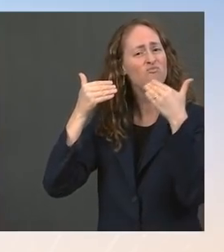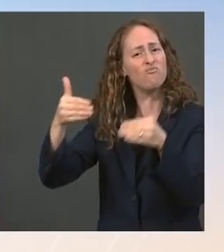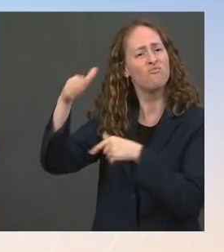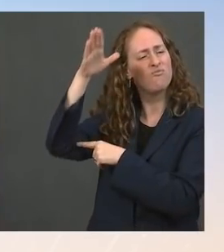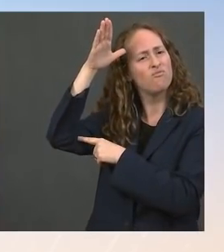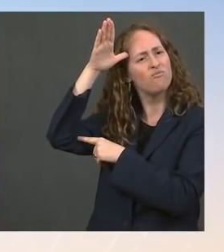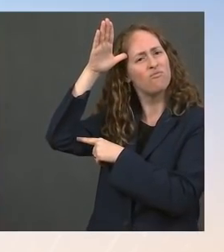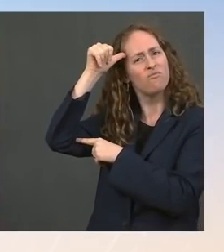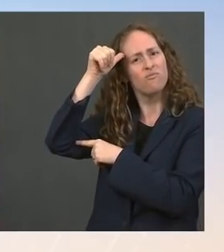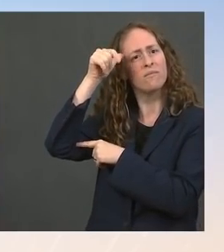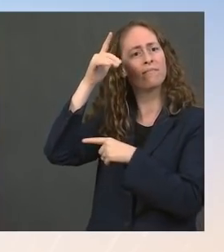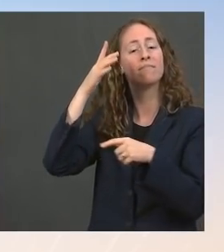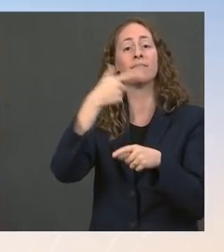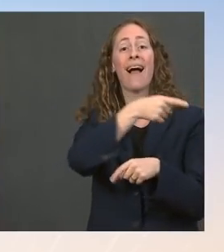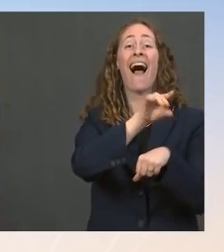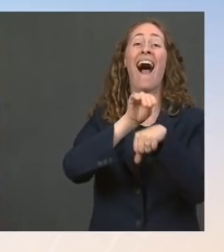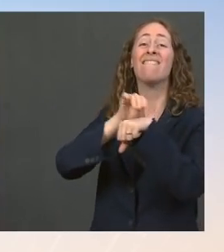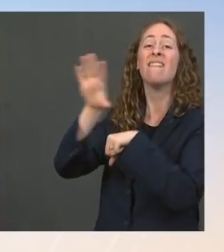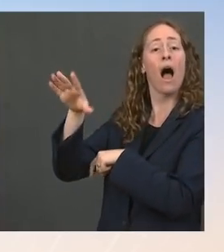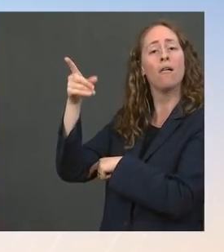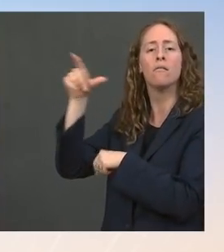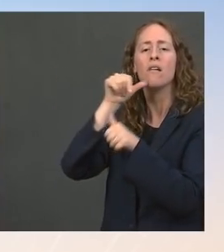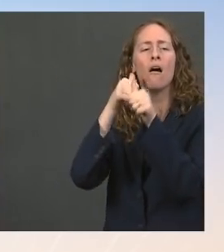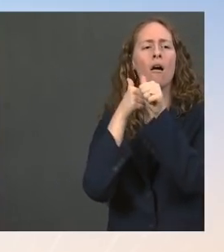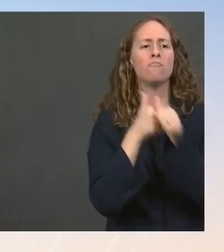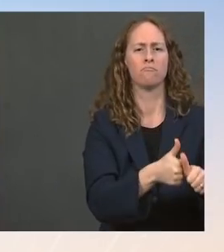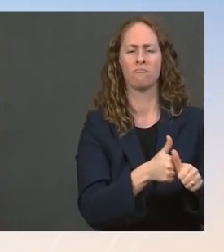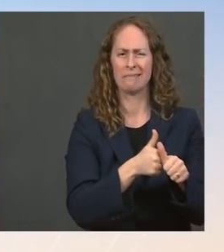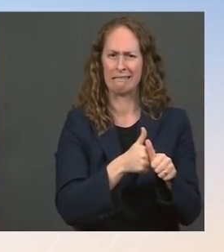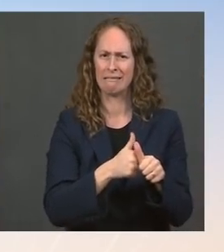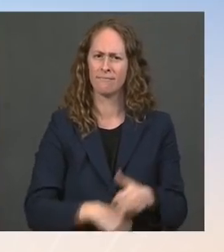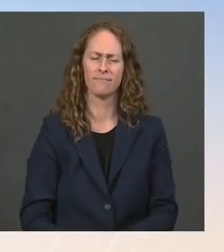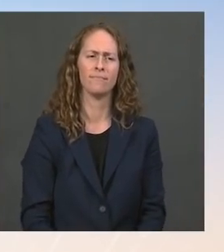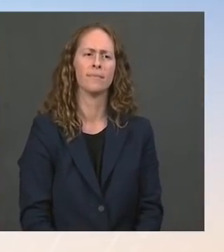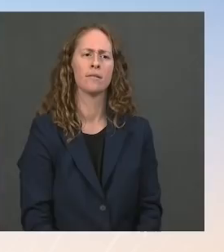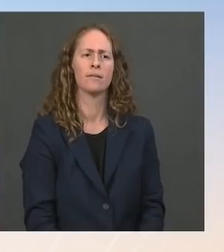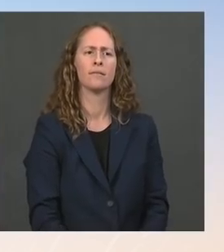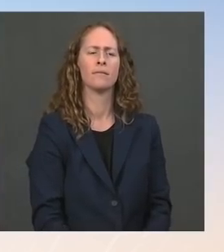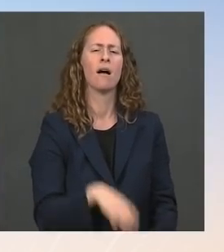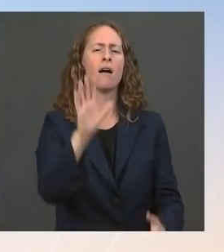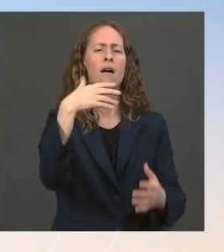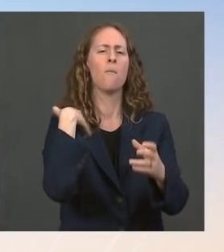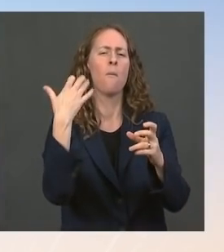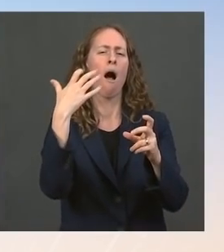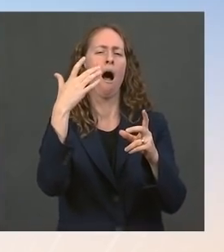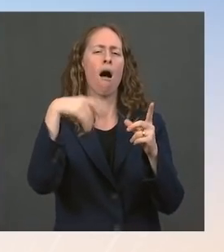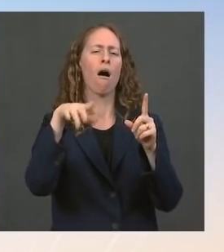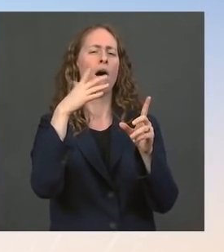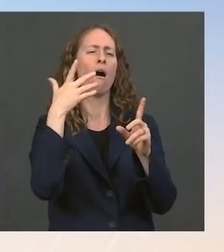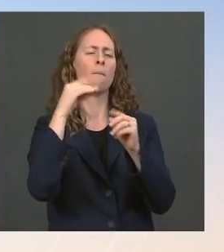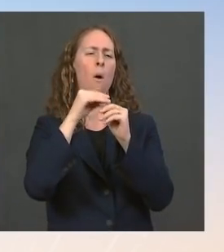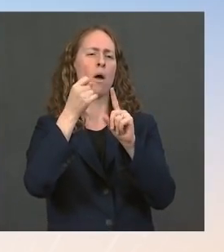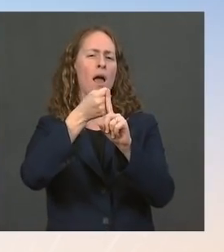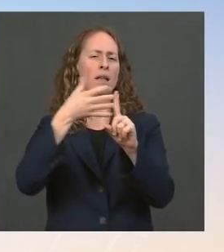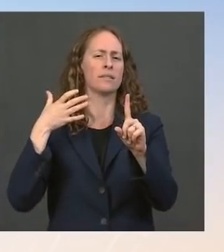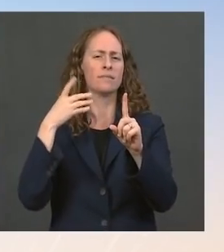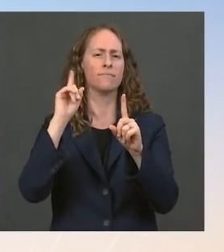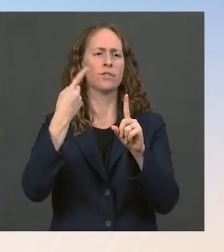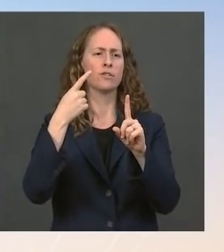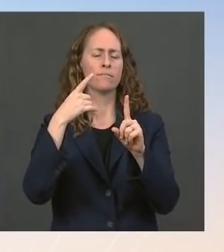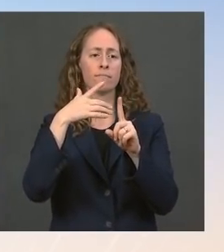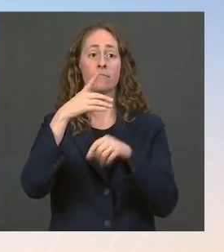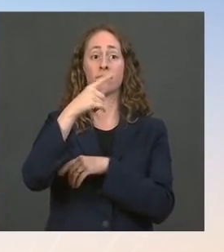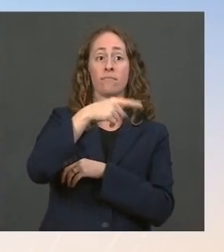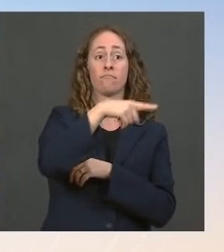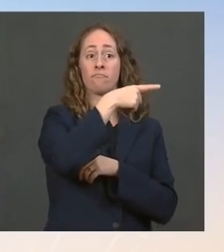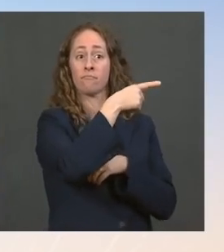Envoy's advice? Well, let's take a step back here for a moment. I would also first note that the State Department put out a statement on his